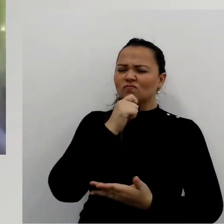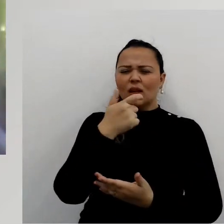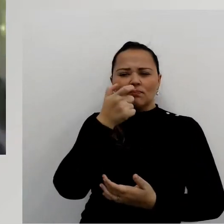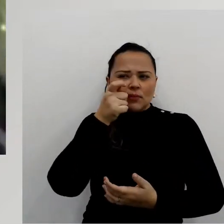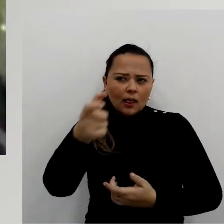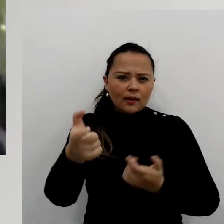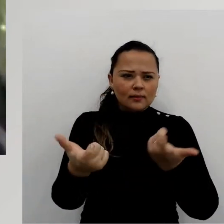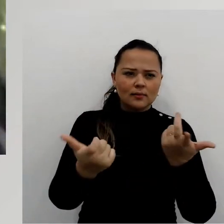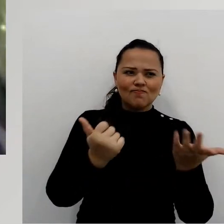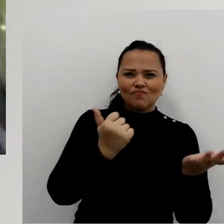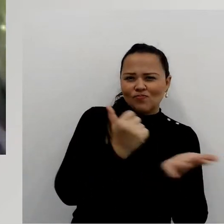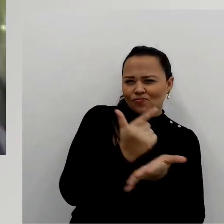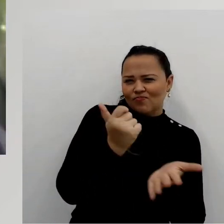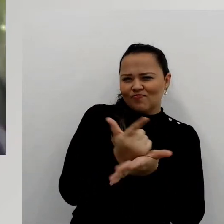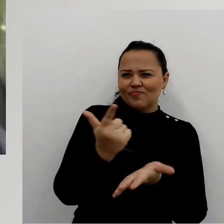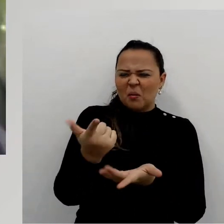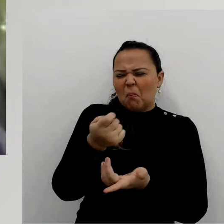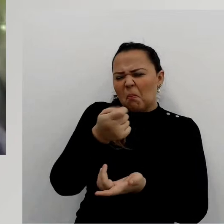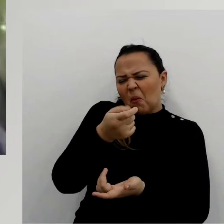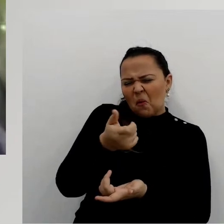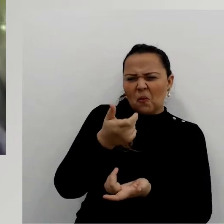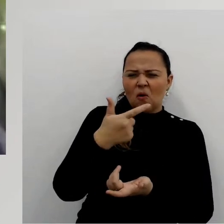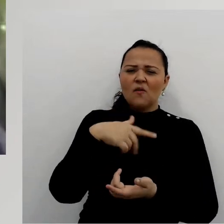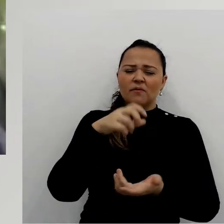short runs very effectively,